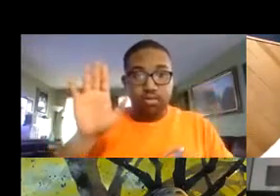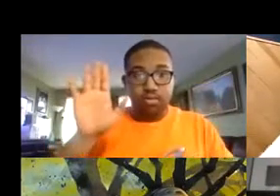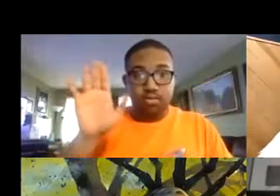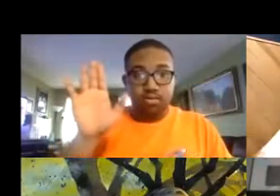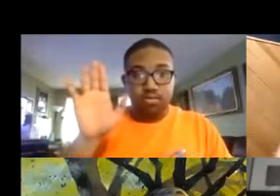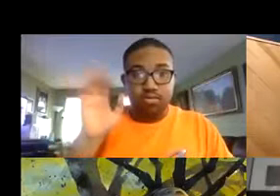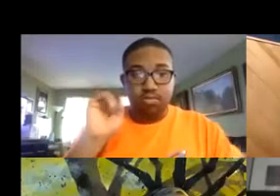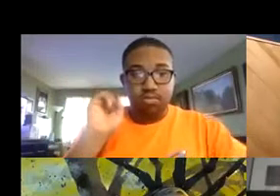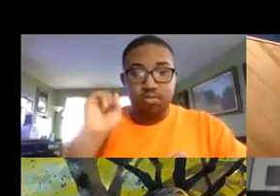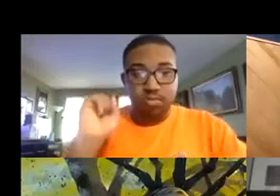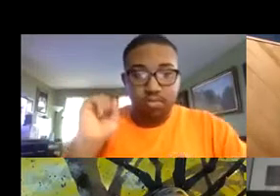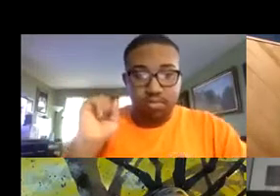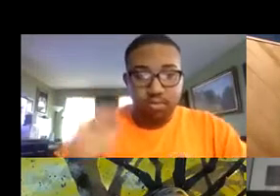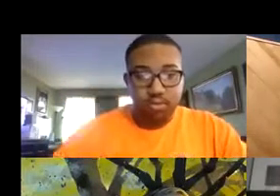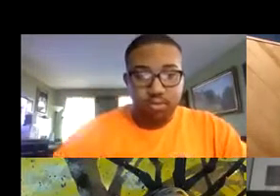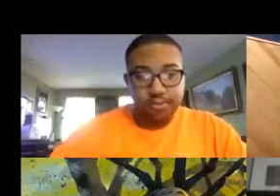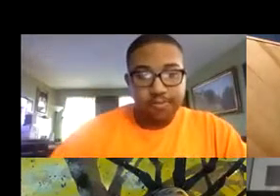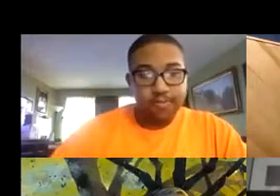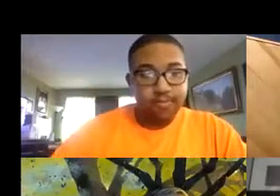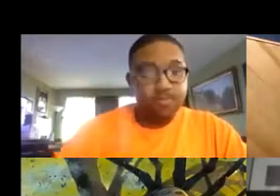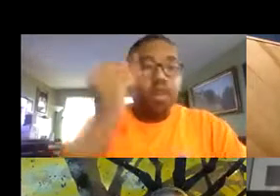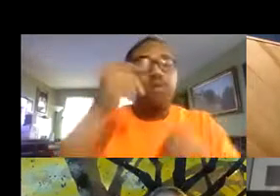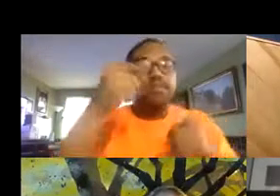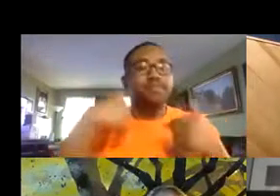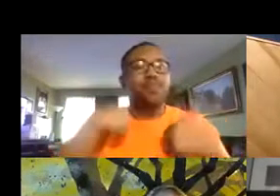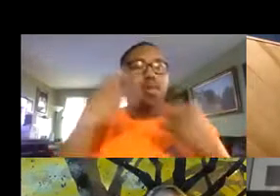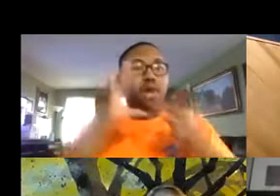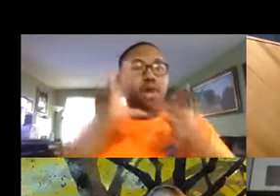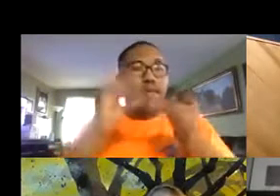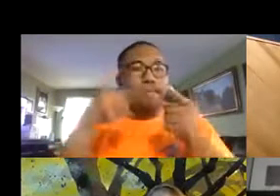Okay. Yes. Okay.